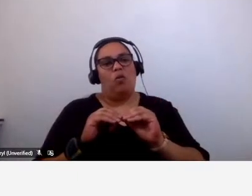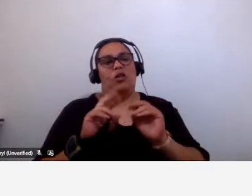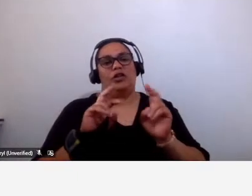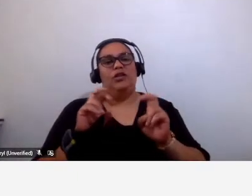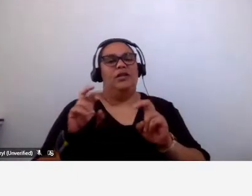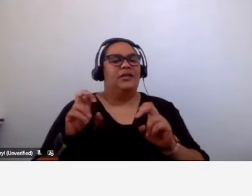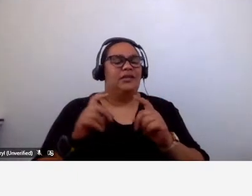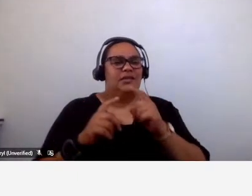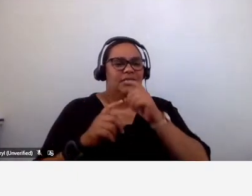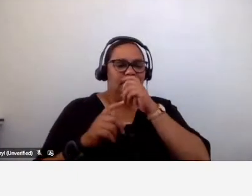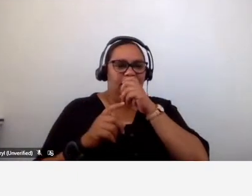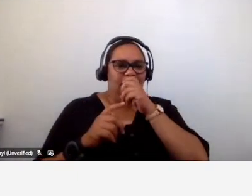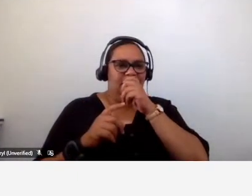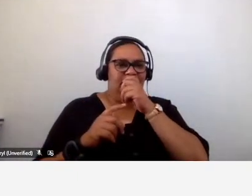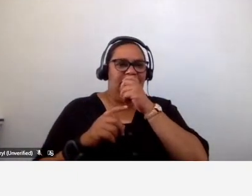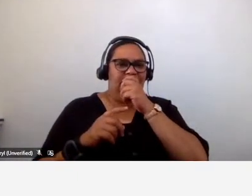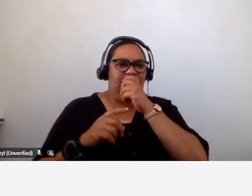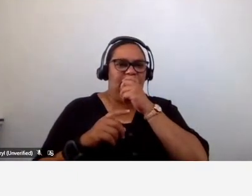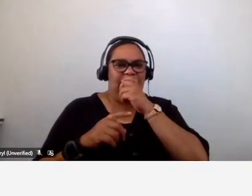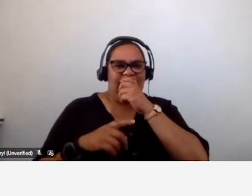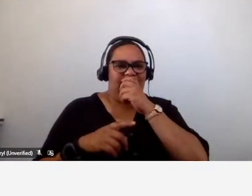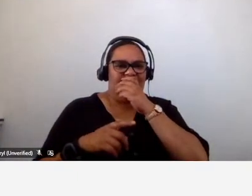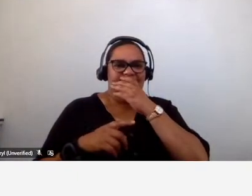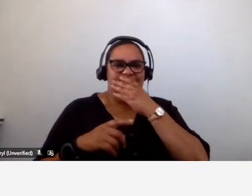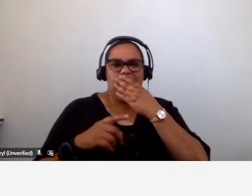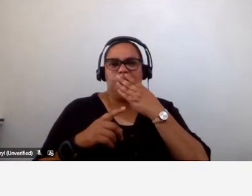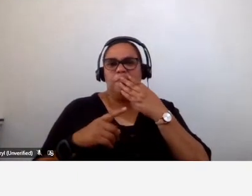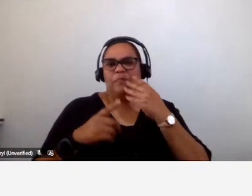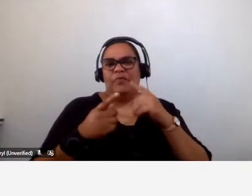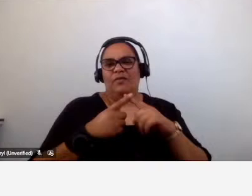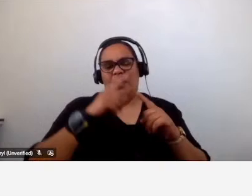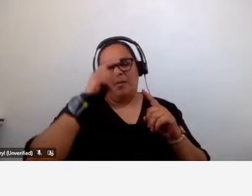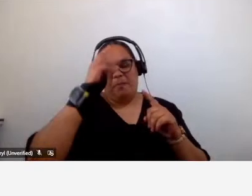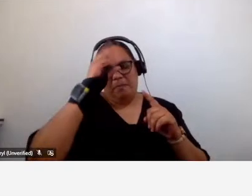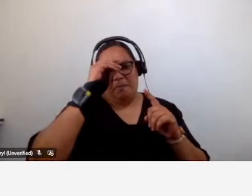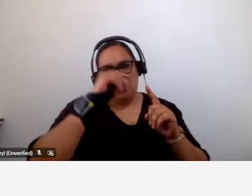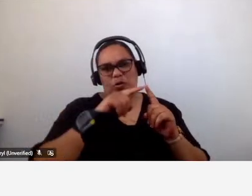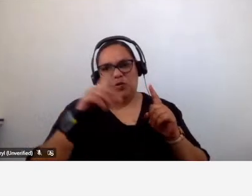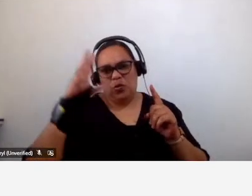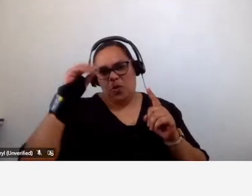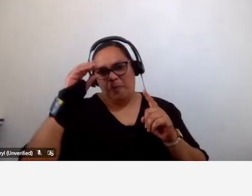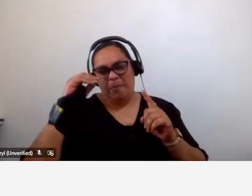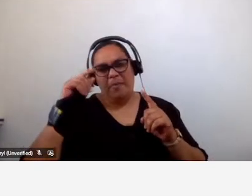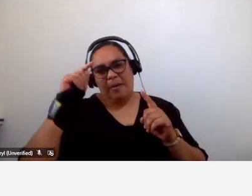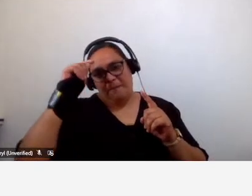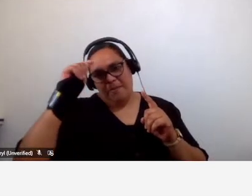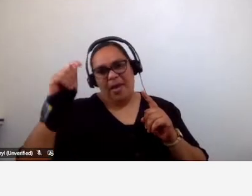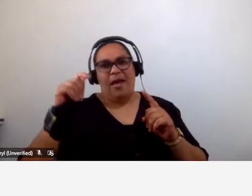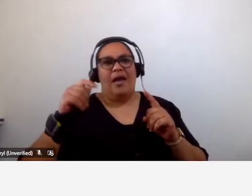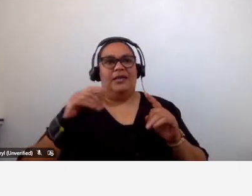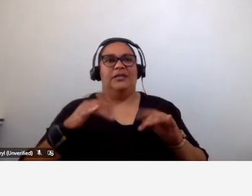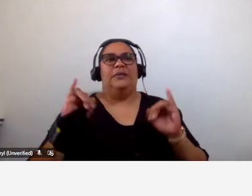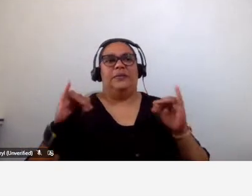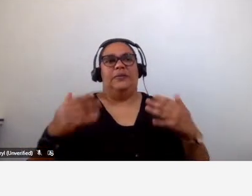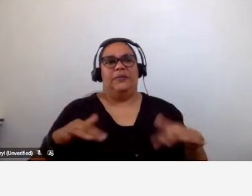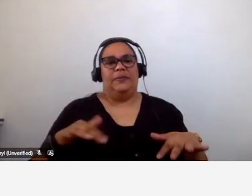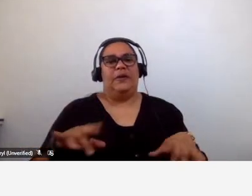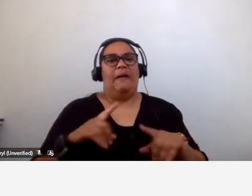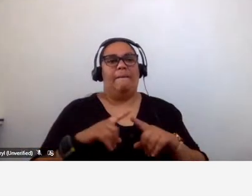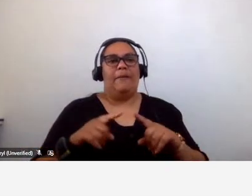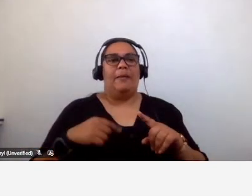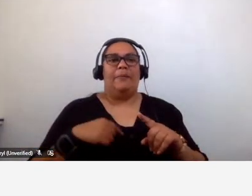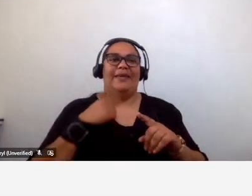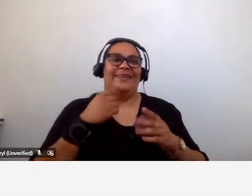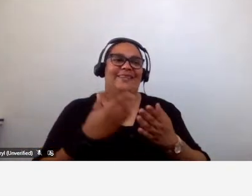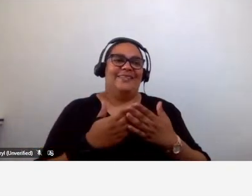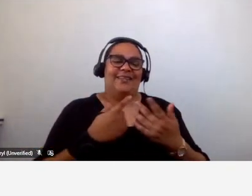then passage from boyhood to manhood very traumatic. I can say quite a lot,